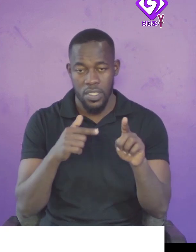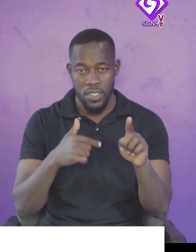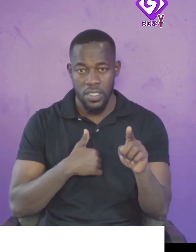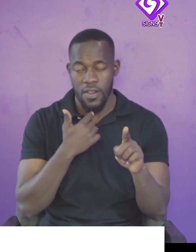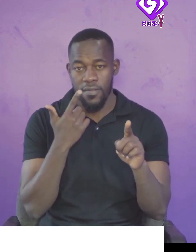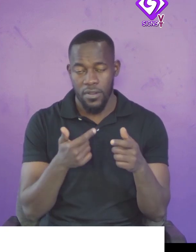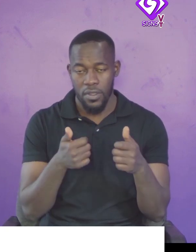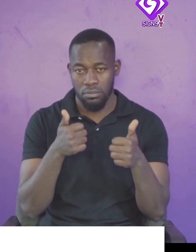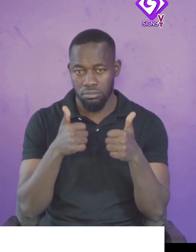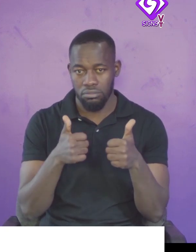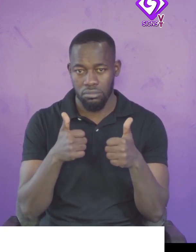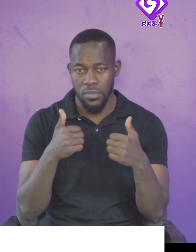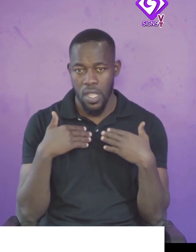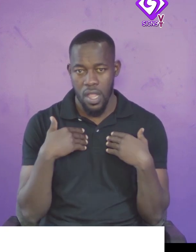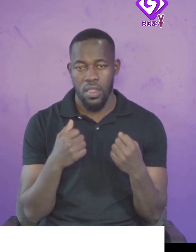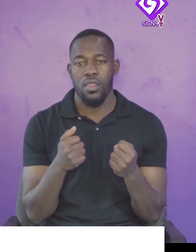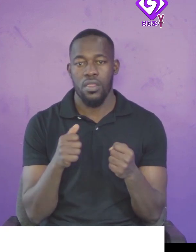self-reliant health sector.